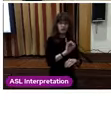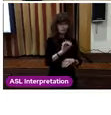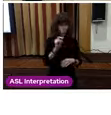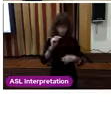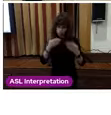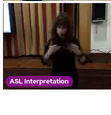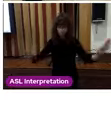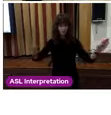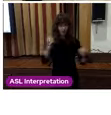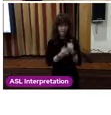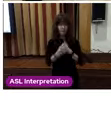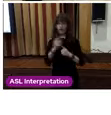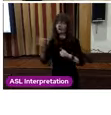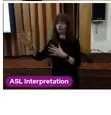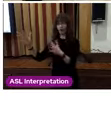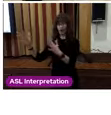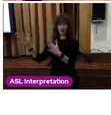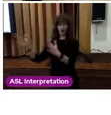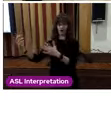insurance.